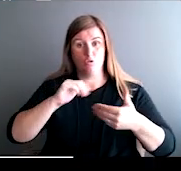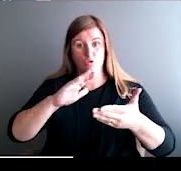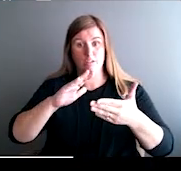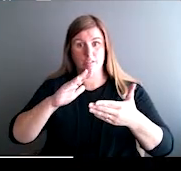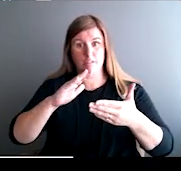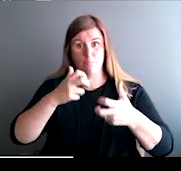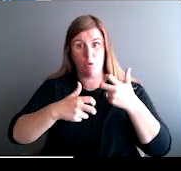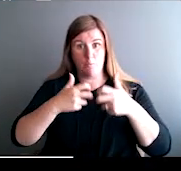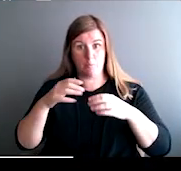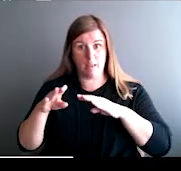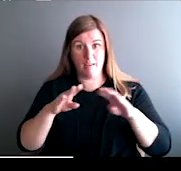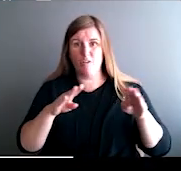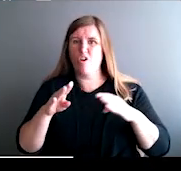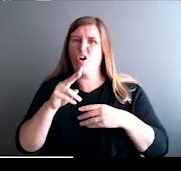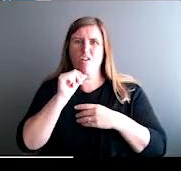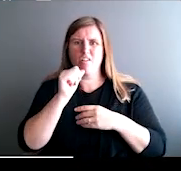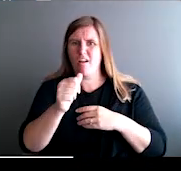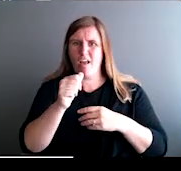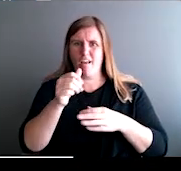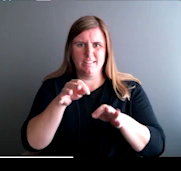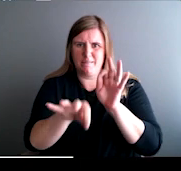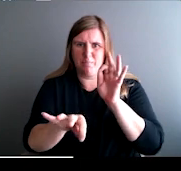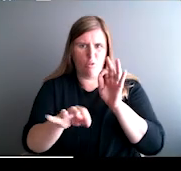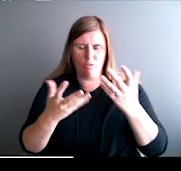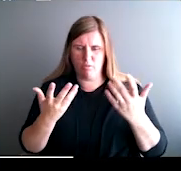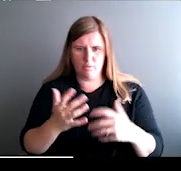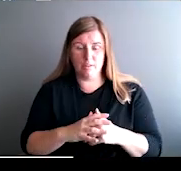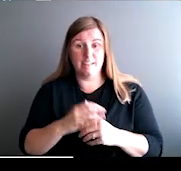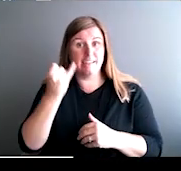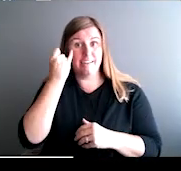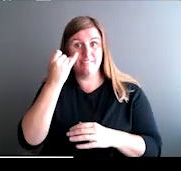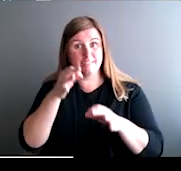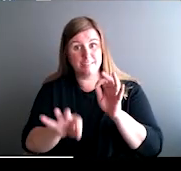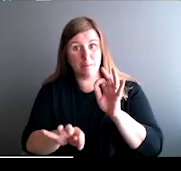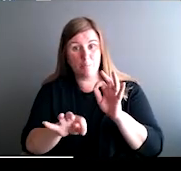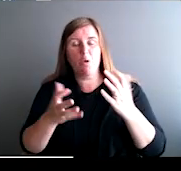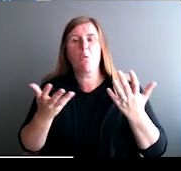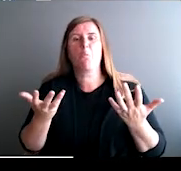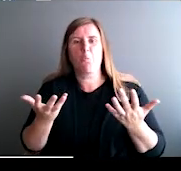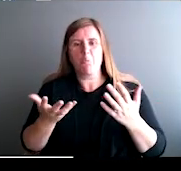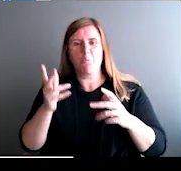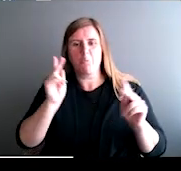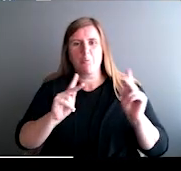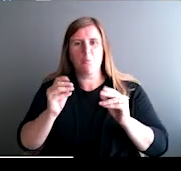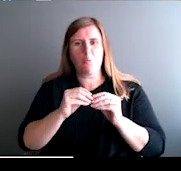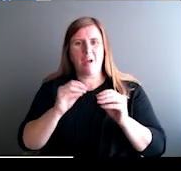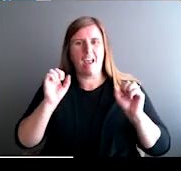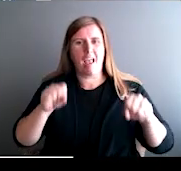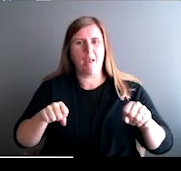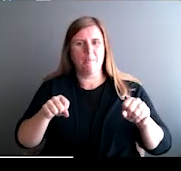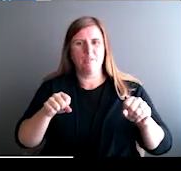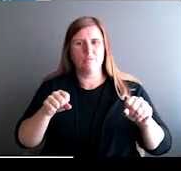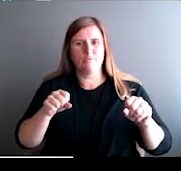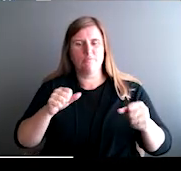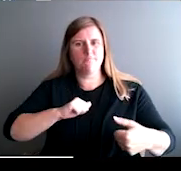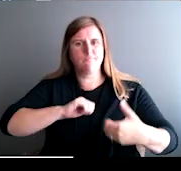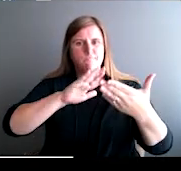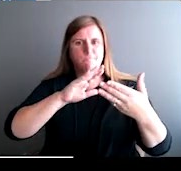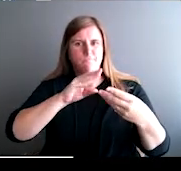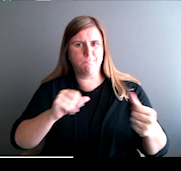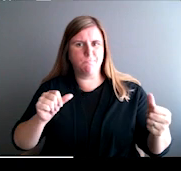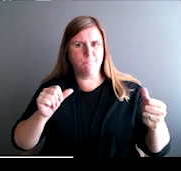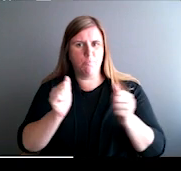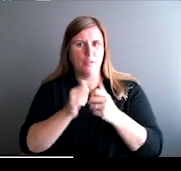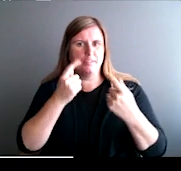problematic behavior are not simple. If there were simple answers, I think people would more readily address the problem